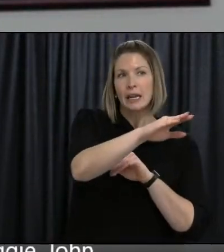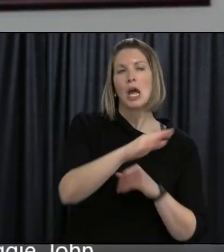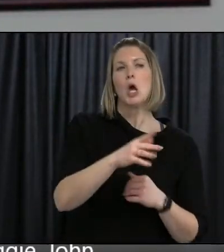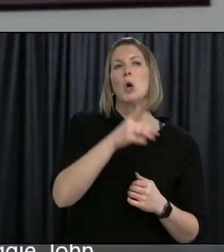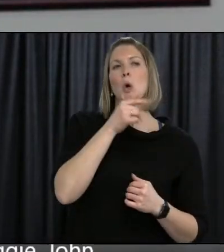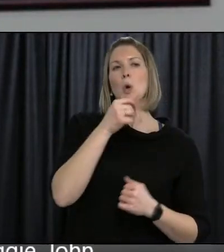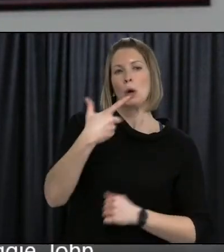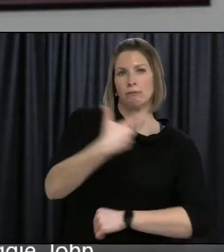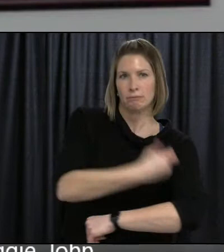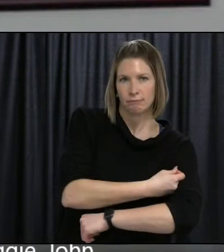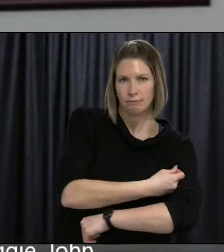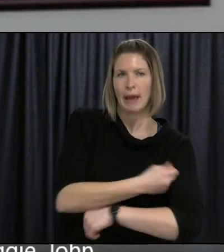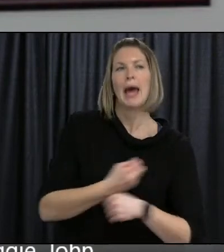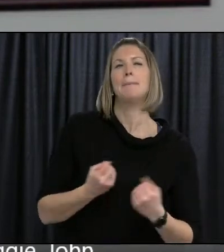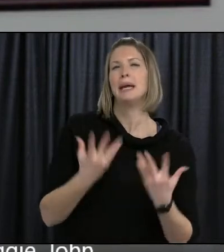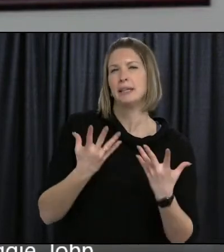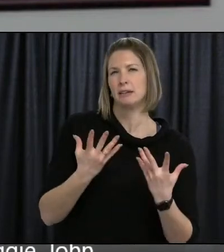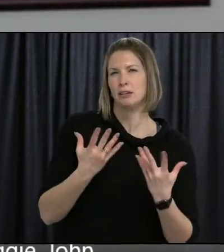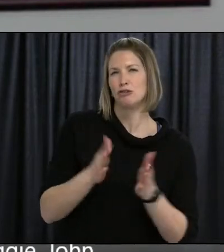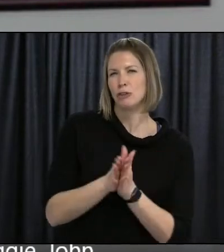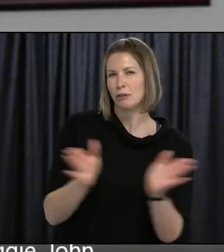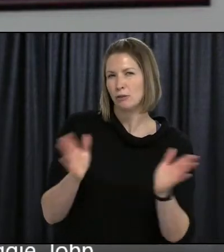doses have been administered.